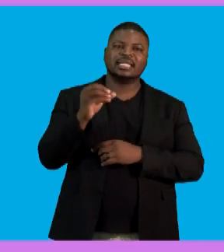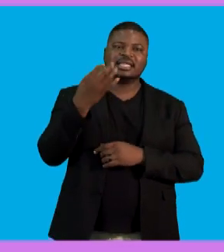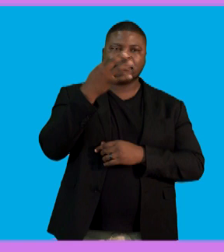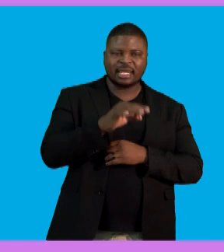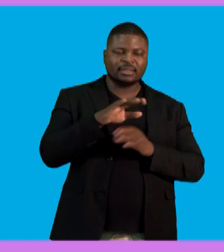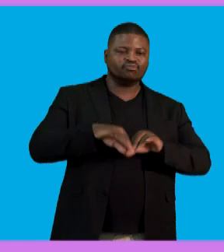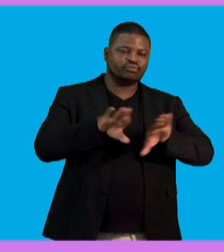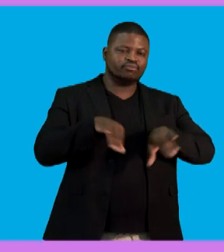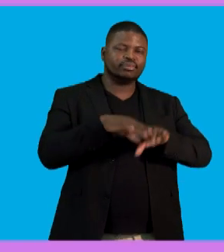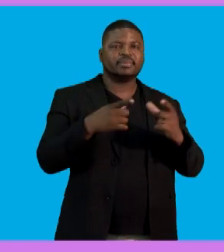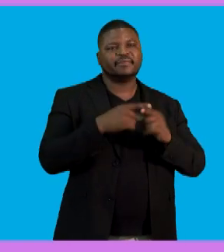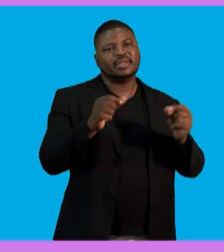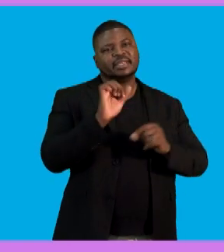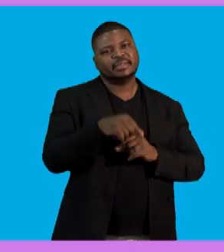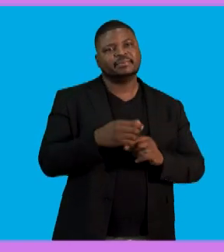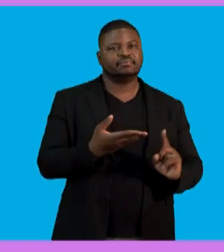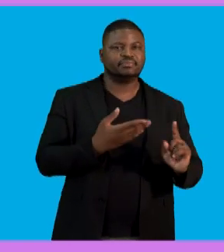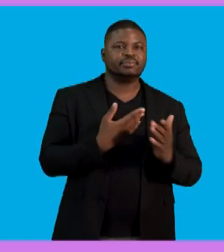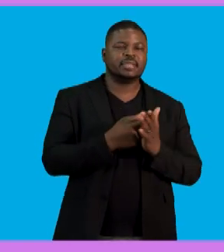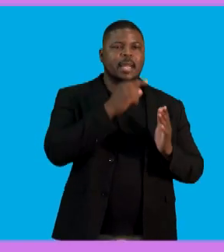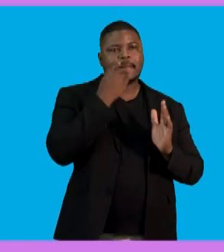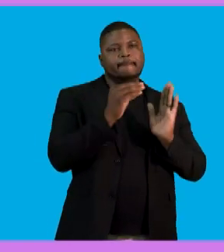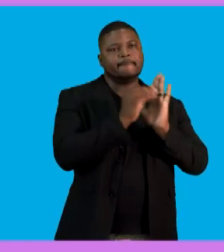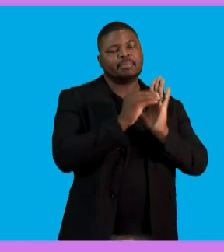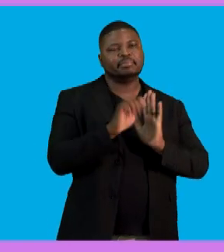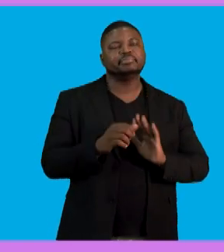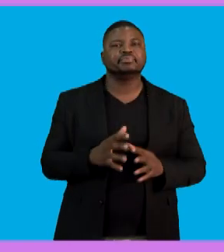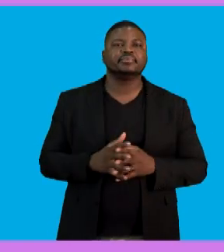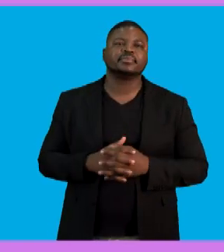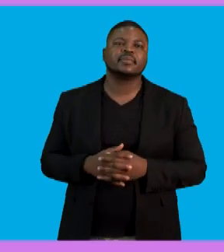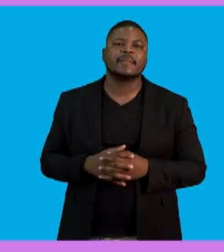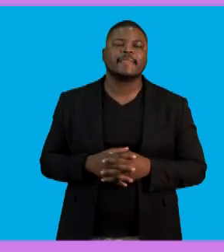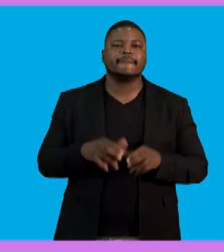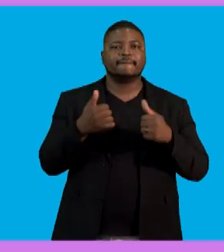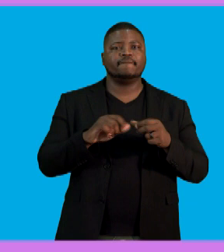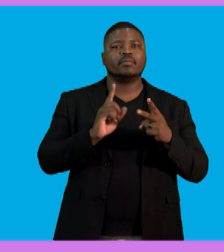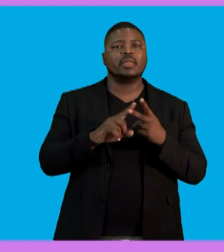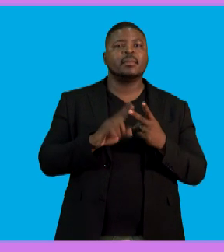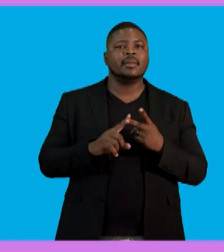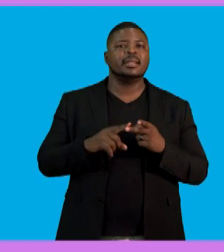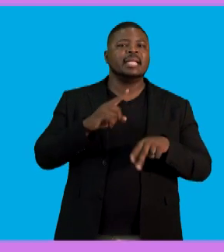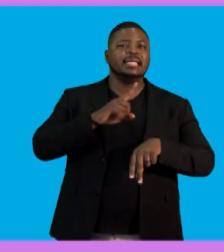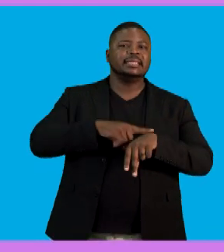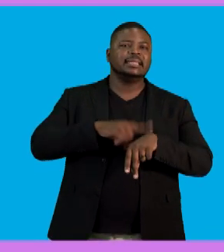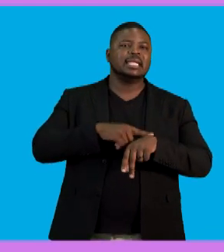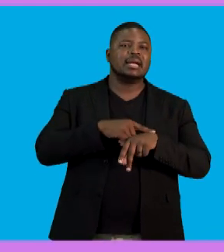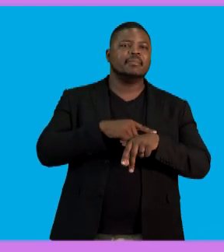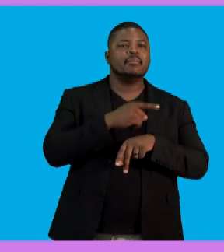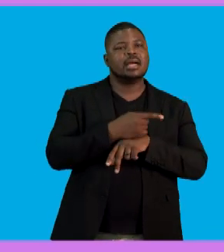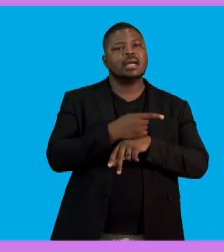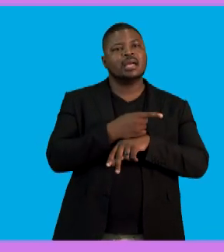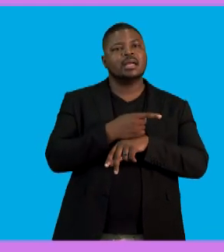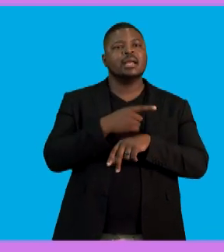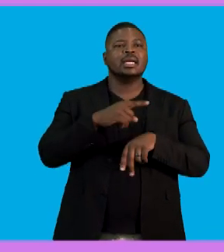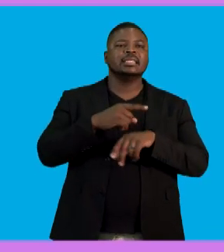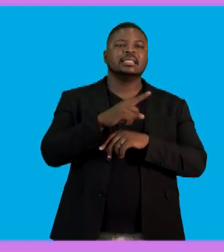to finish swimming. So it's Pax. Then calculate the time elapsed